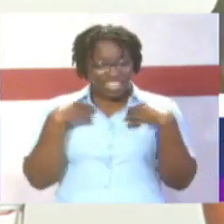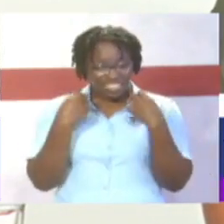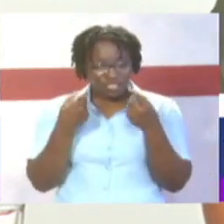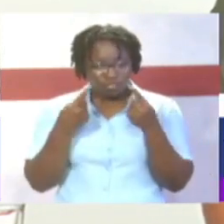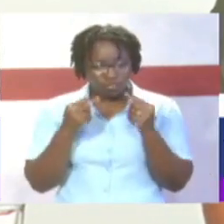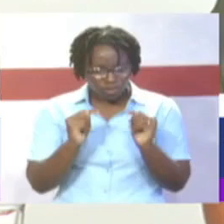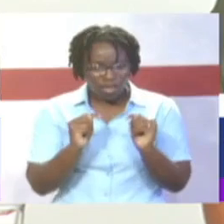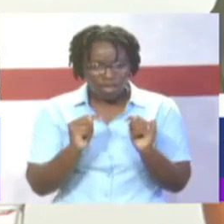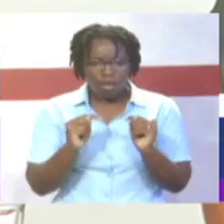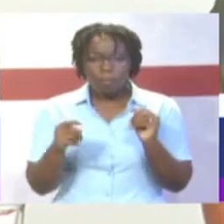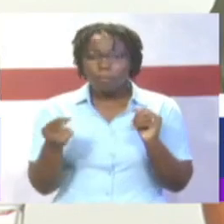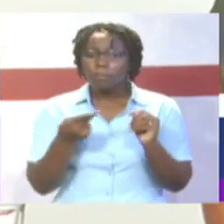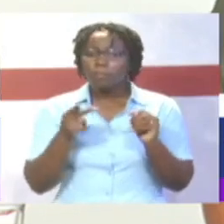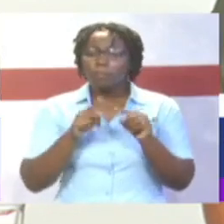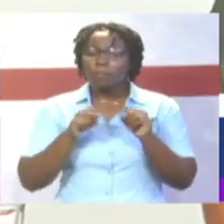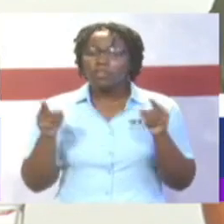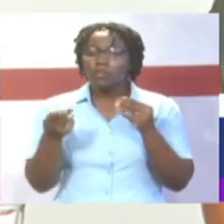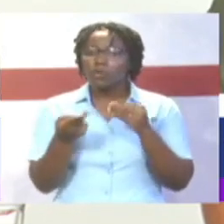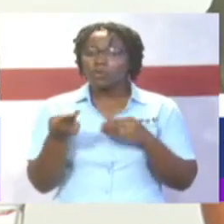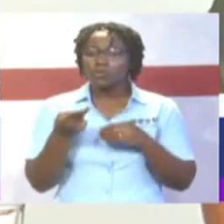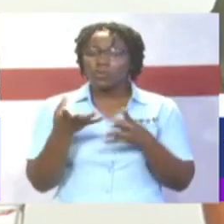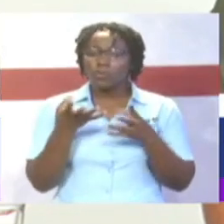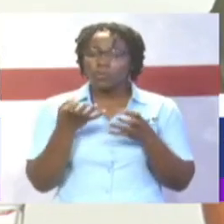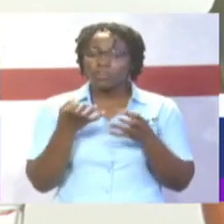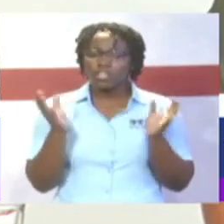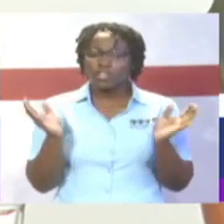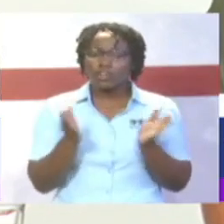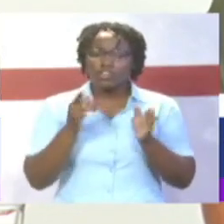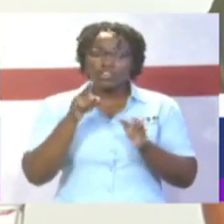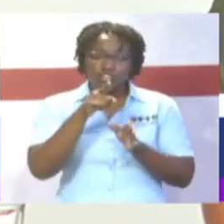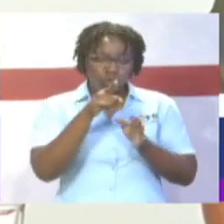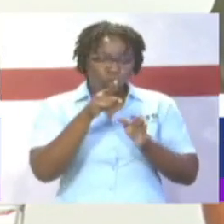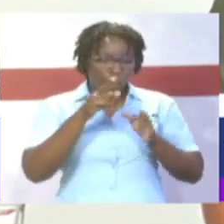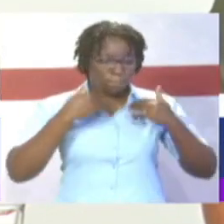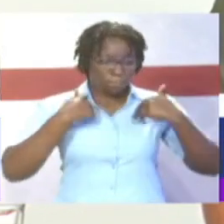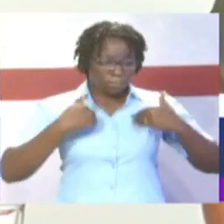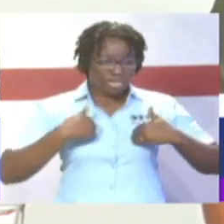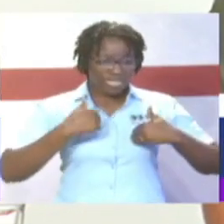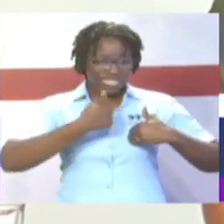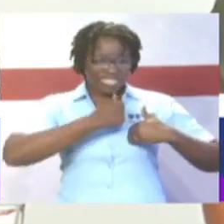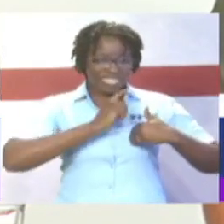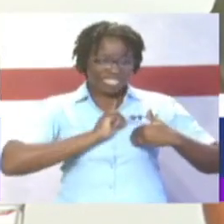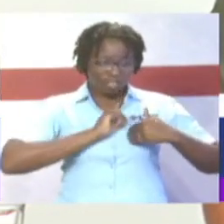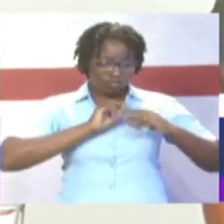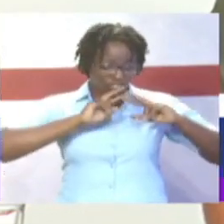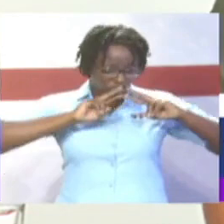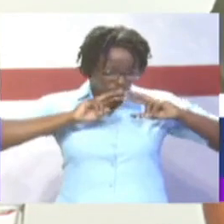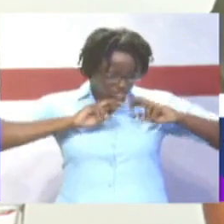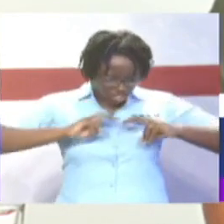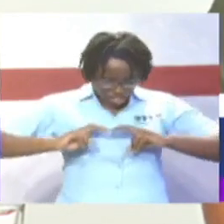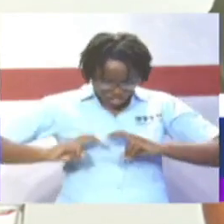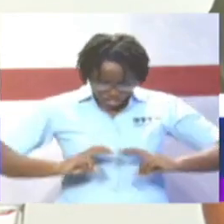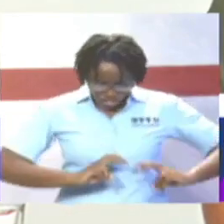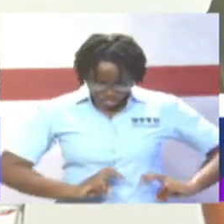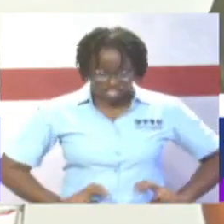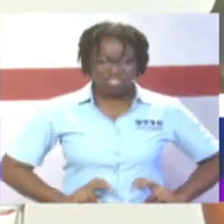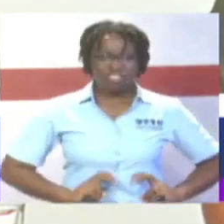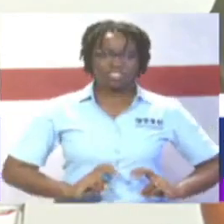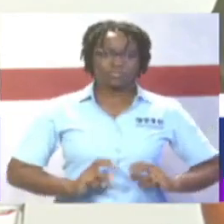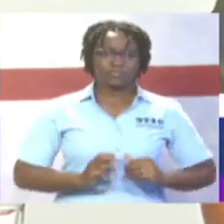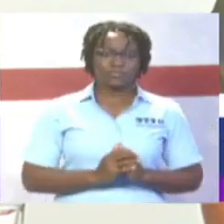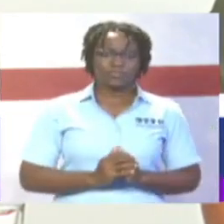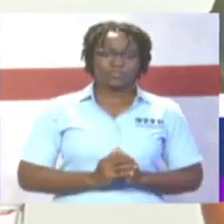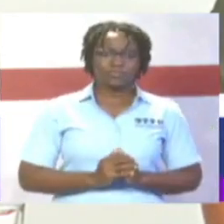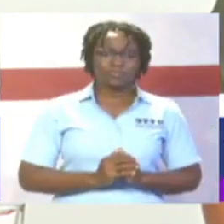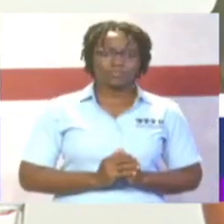you, both men and women, not to delay your screening. We have seen that a delay in screening due to COVID-19 has